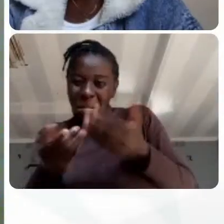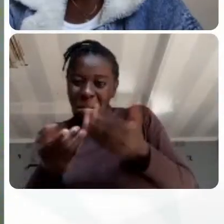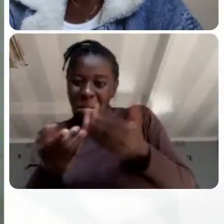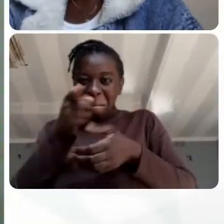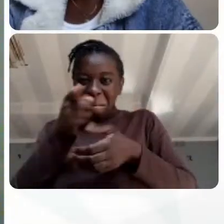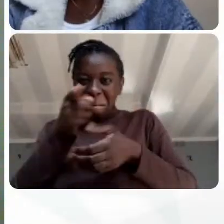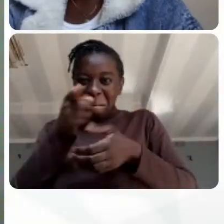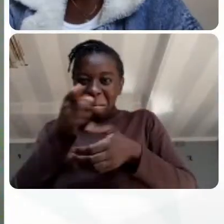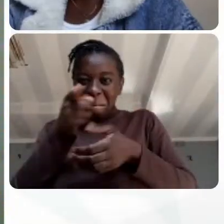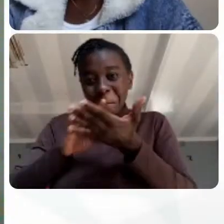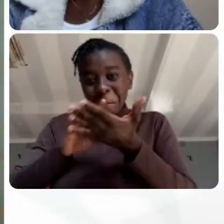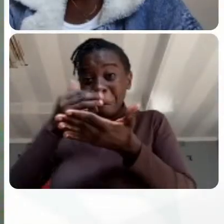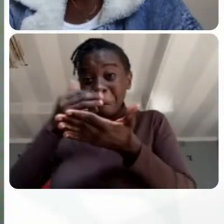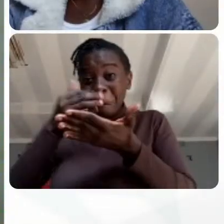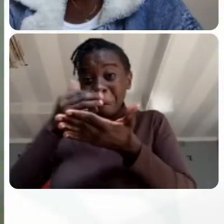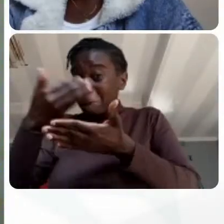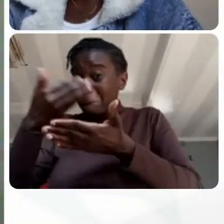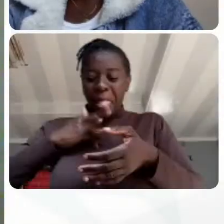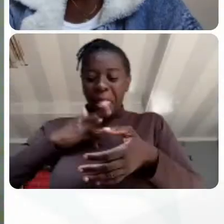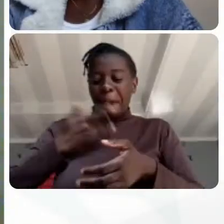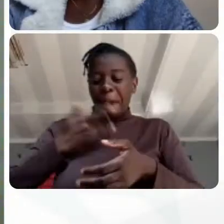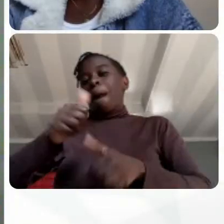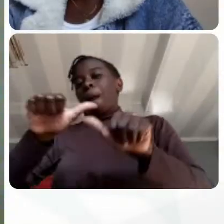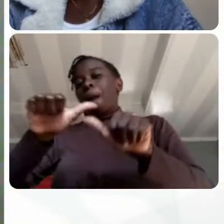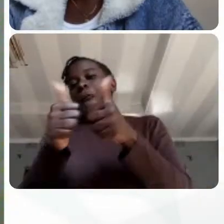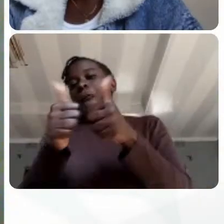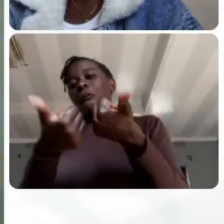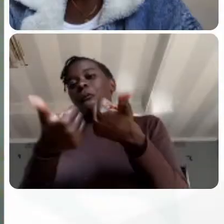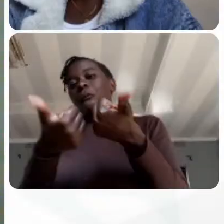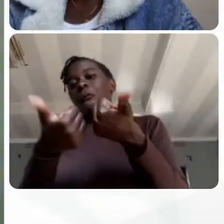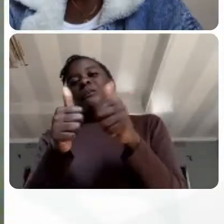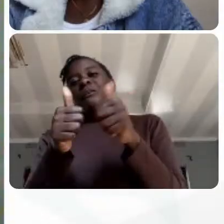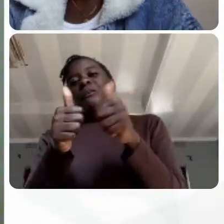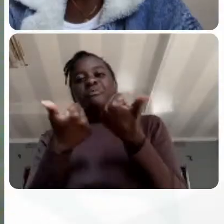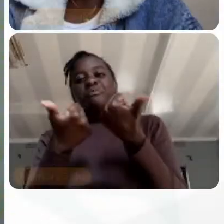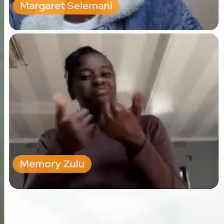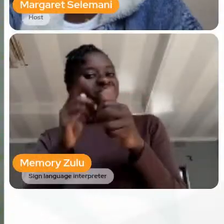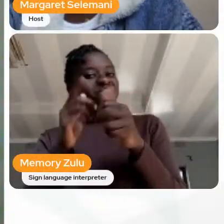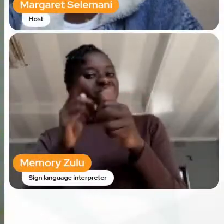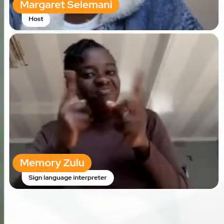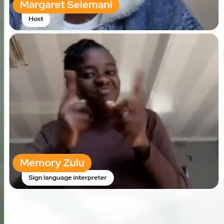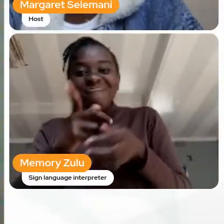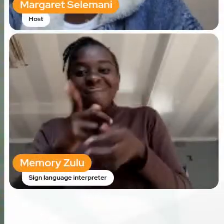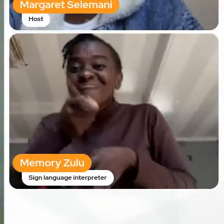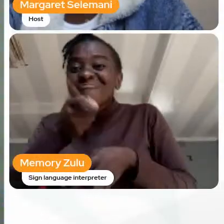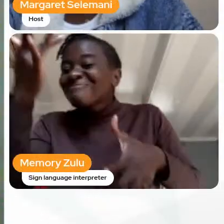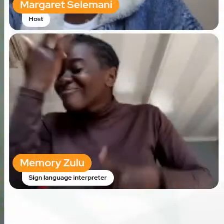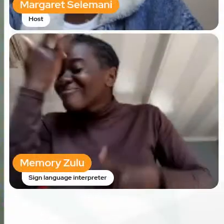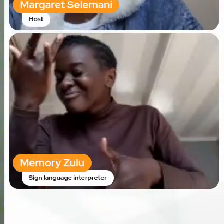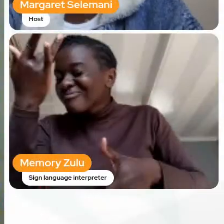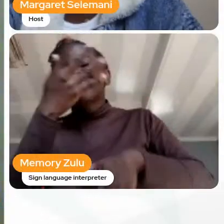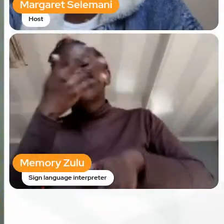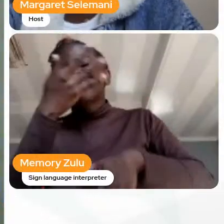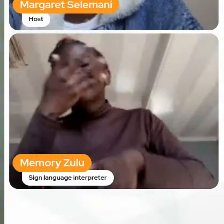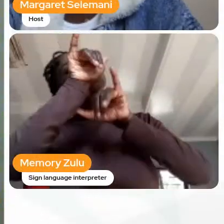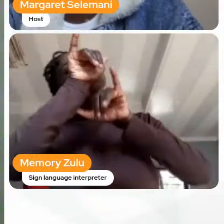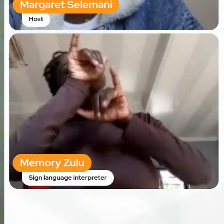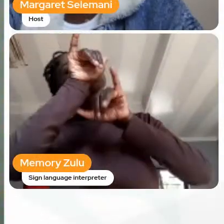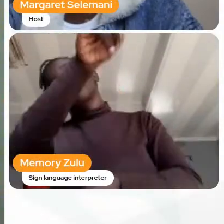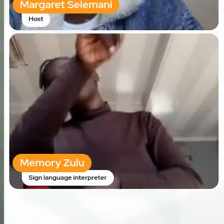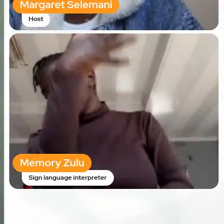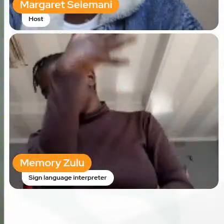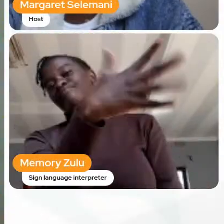the UTIs that you are trying to treat yourself or to put yourself on self-medications could have complicated now